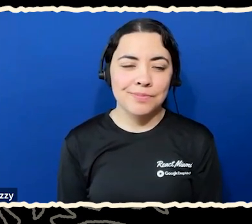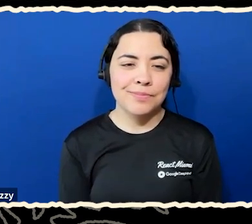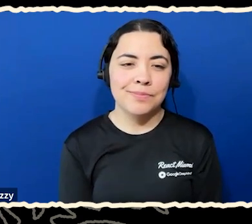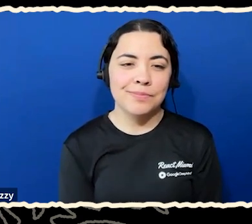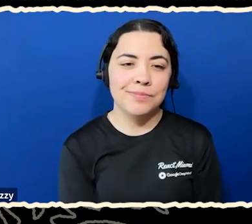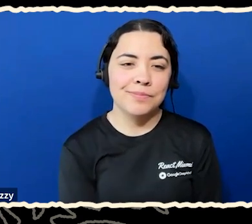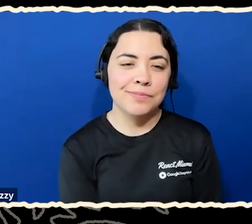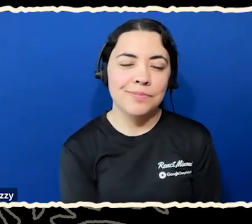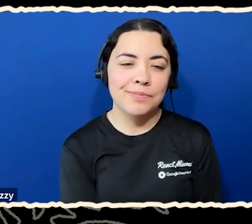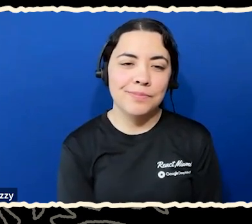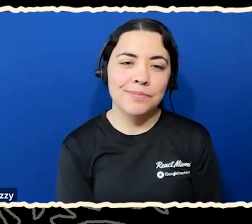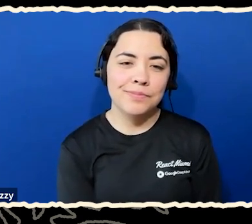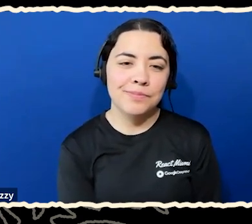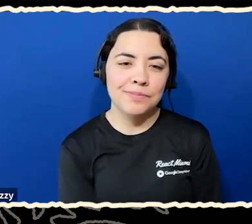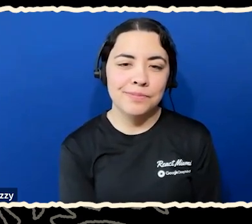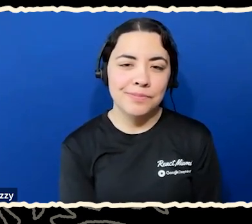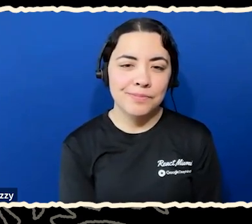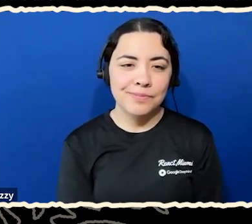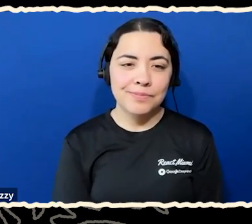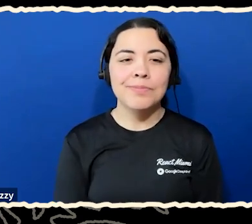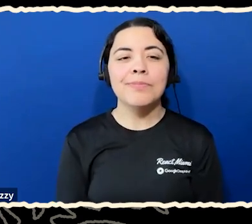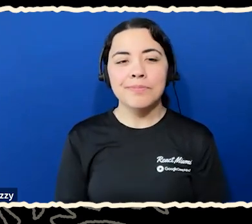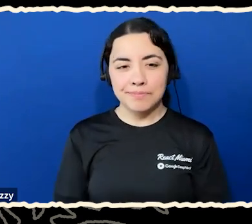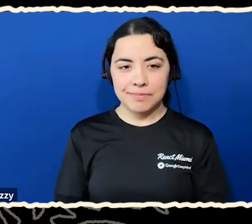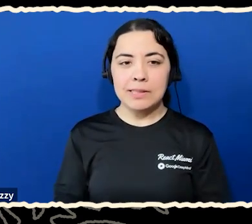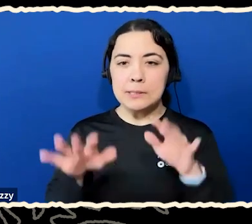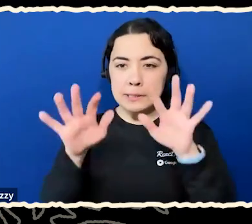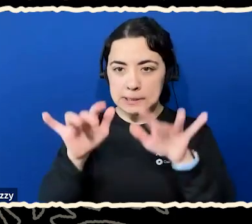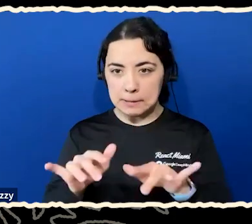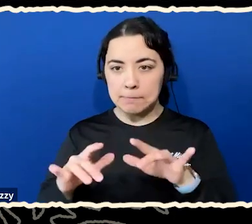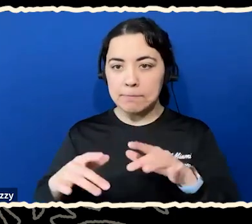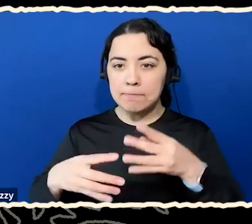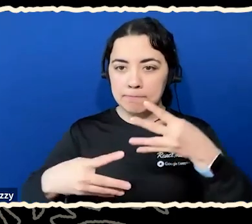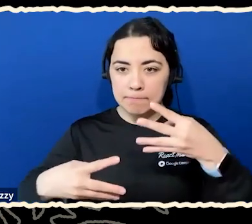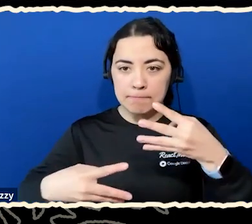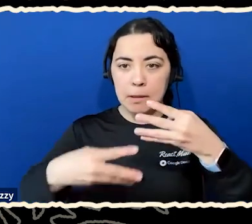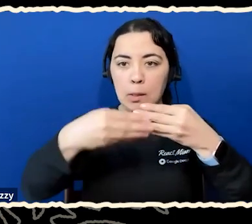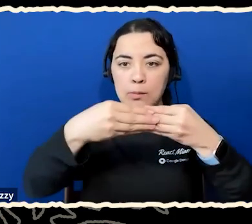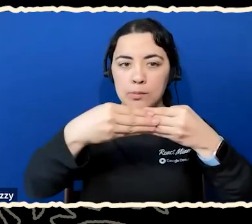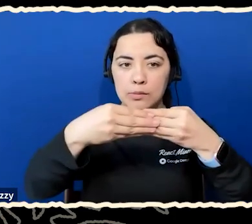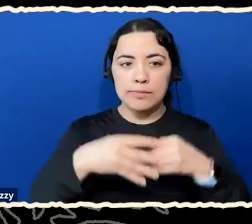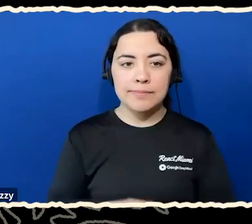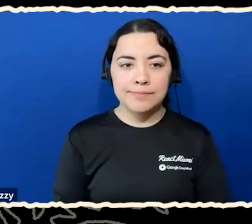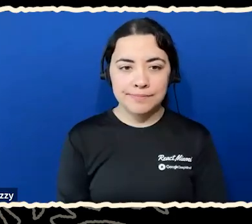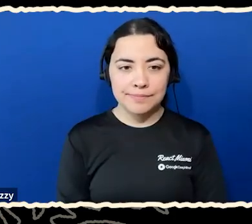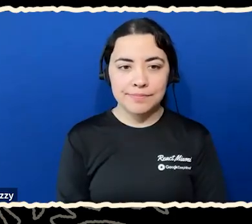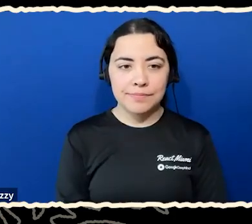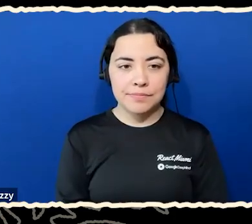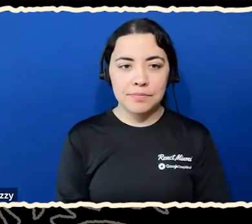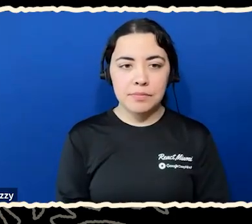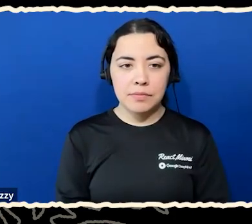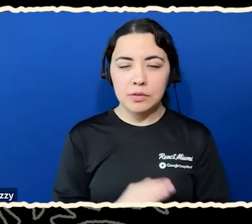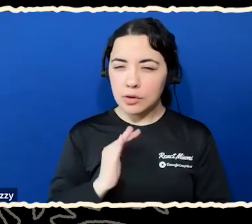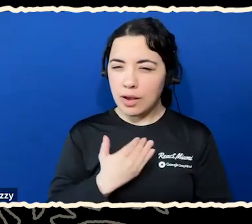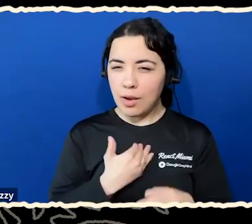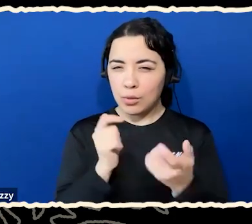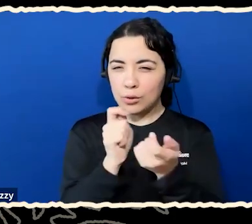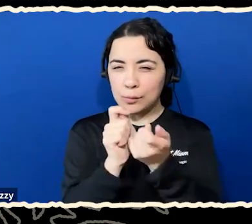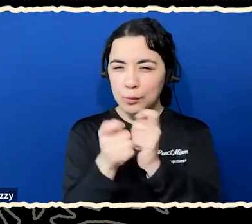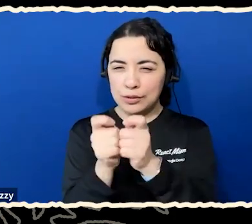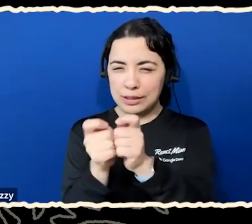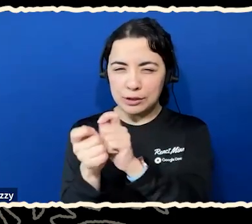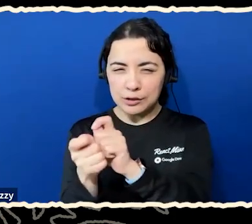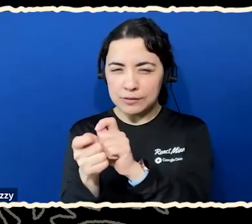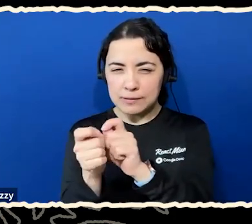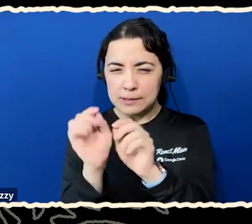And then close it up. And in here, we're going to move our mutation, and we're going to coordinate our optimistic